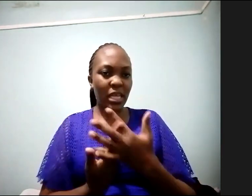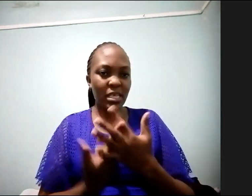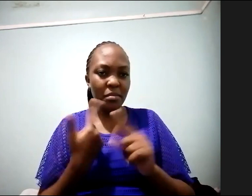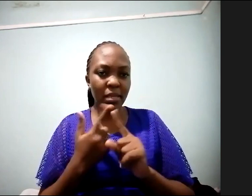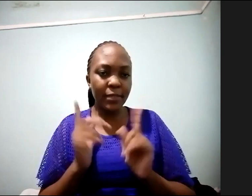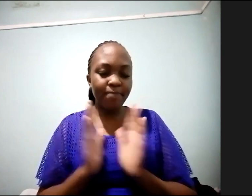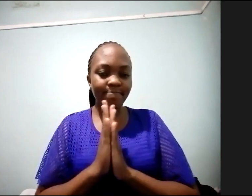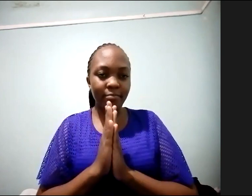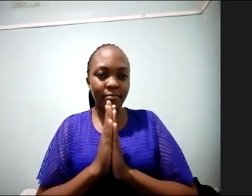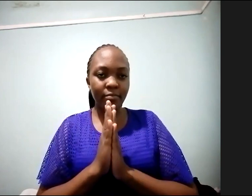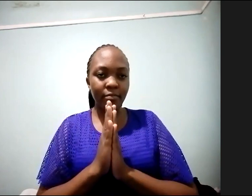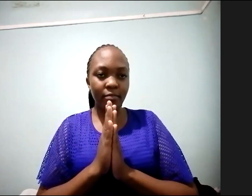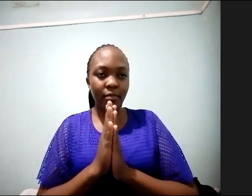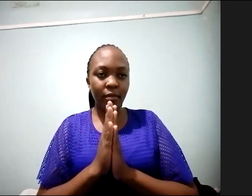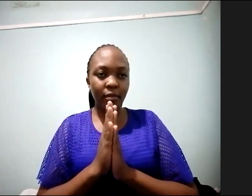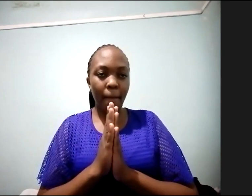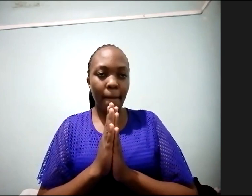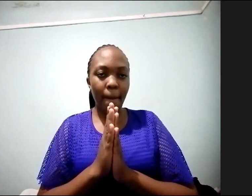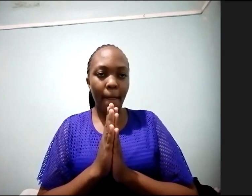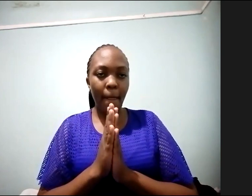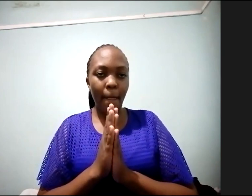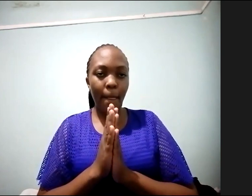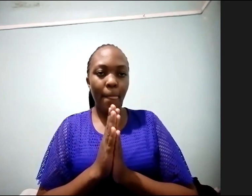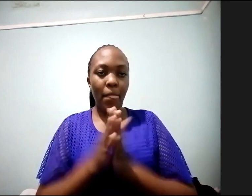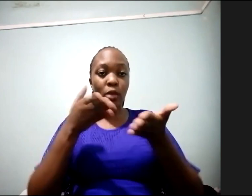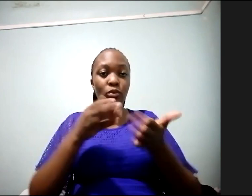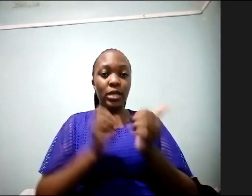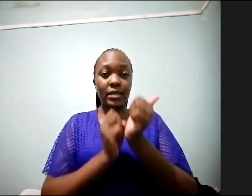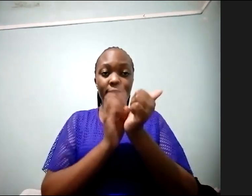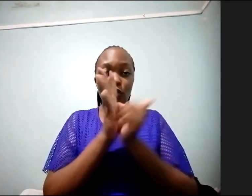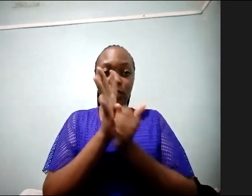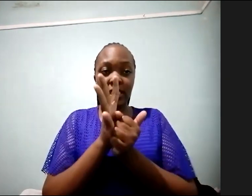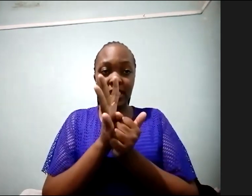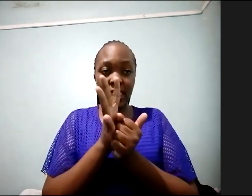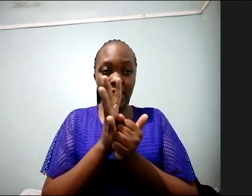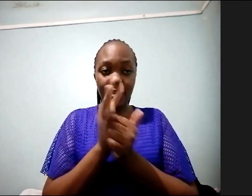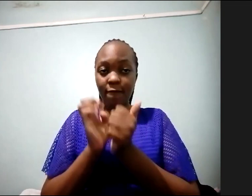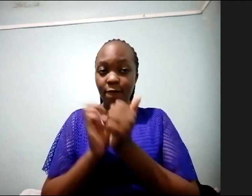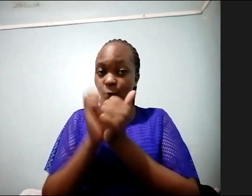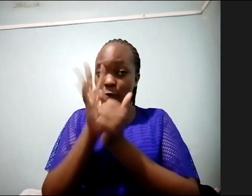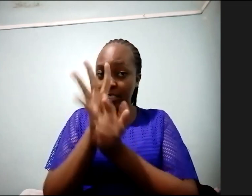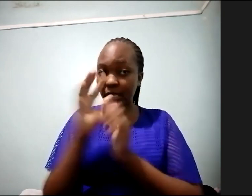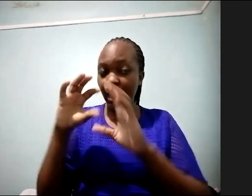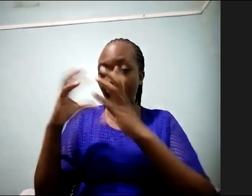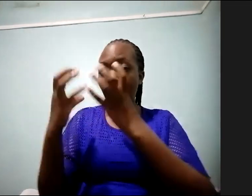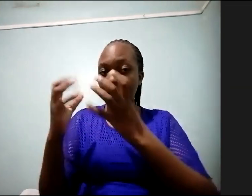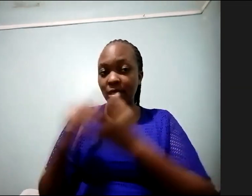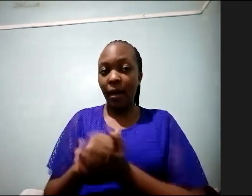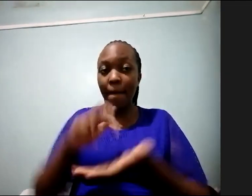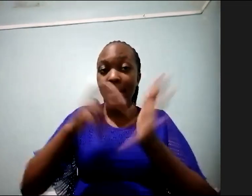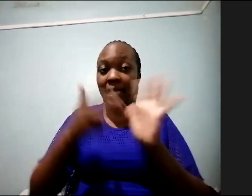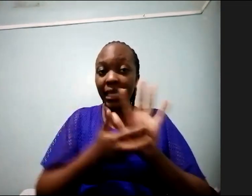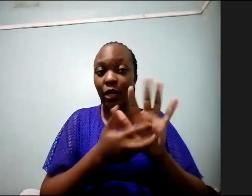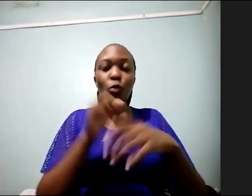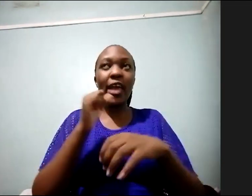today we are going to our 14th session. It means we've already covered 13 full sessions. And for those who have been